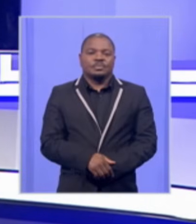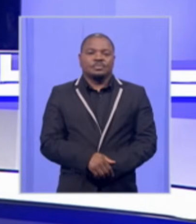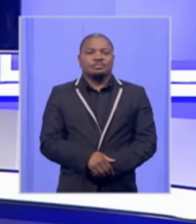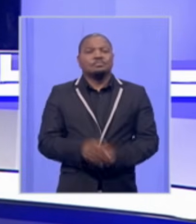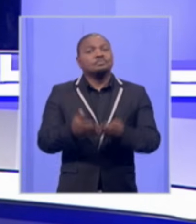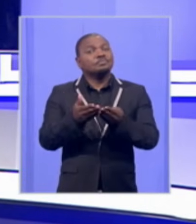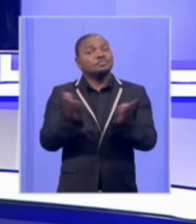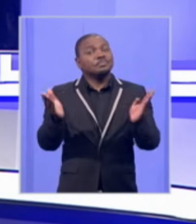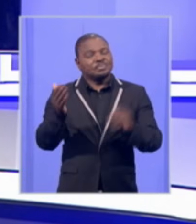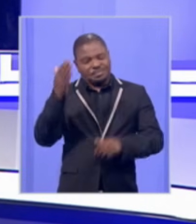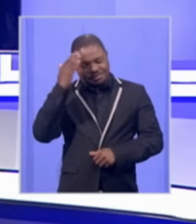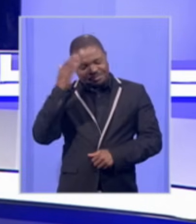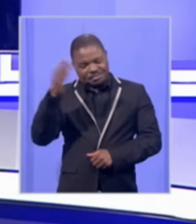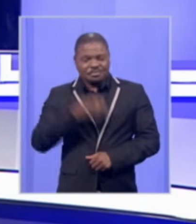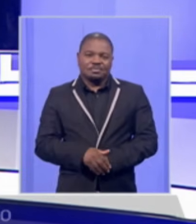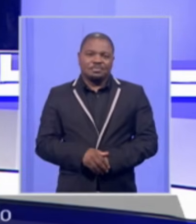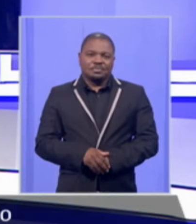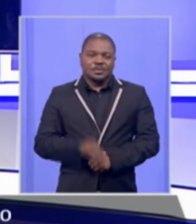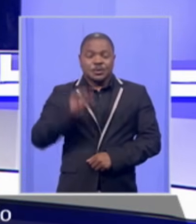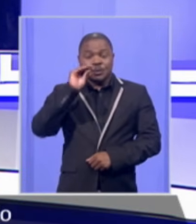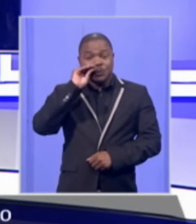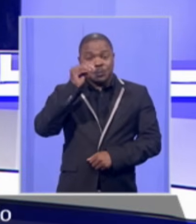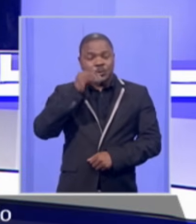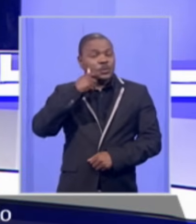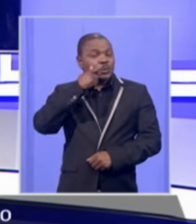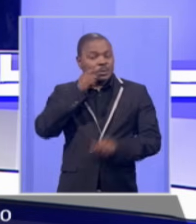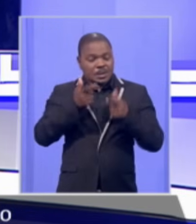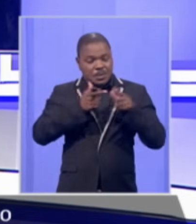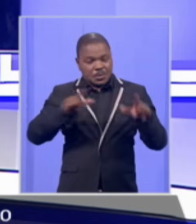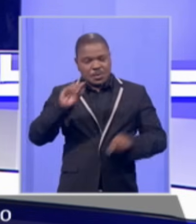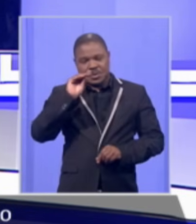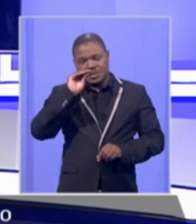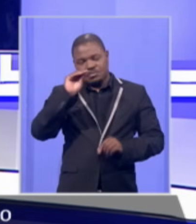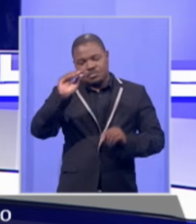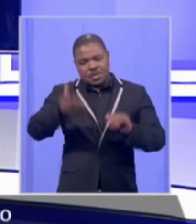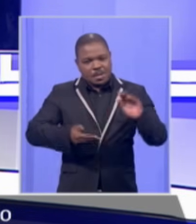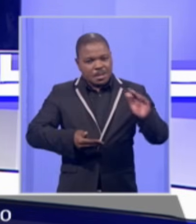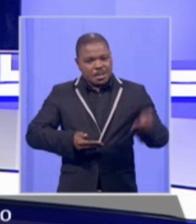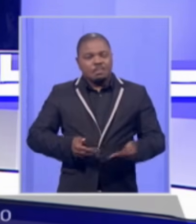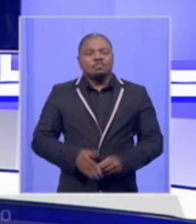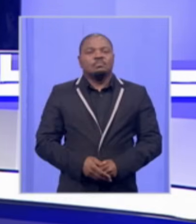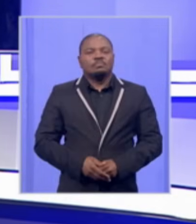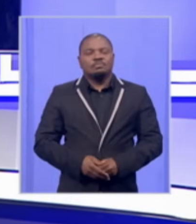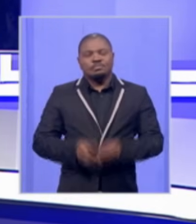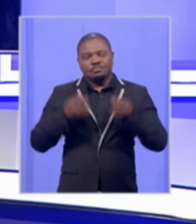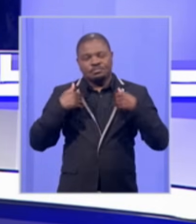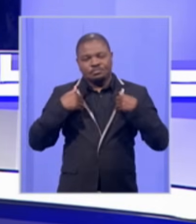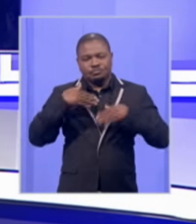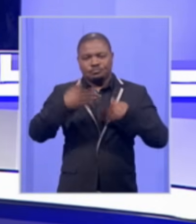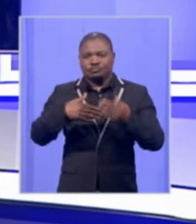Mothwetso Madume wa amogetse mo khasong ya rona ya dikgang tsa Setswana. Tla re diale.